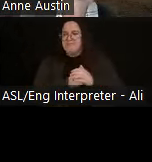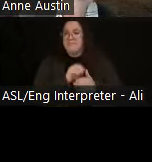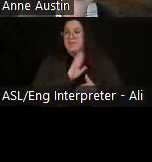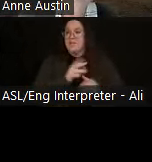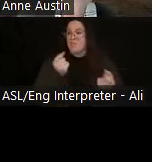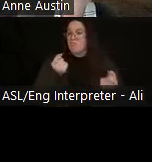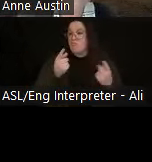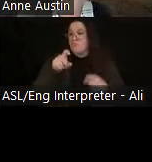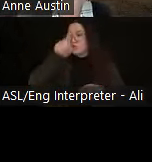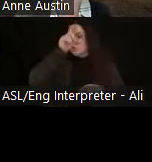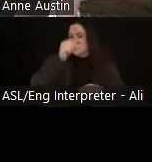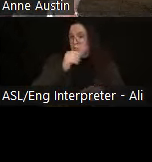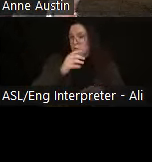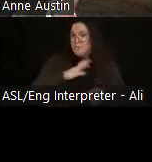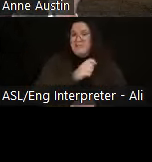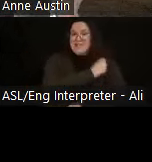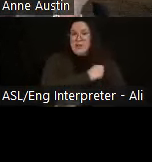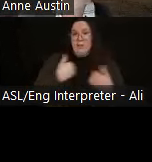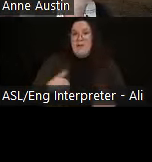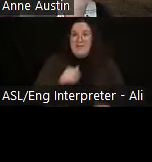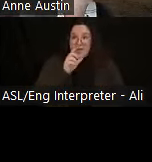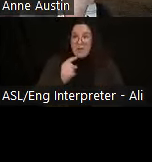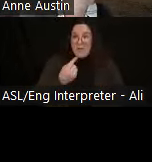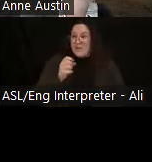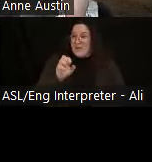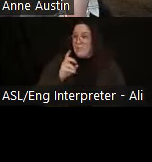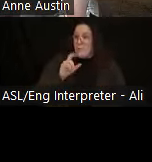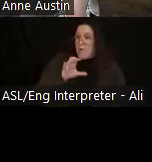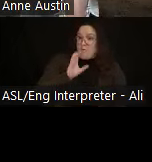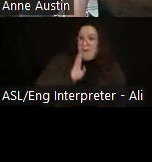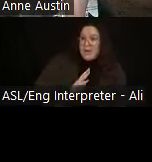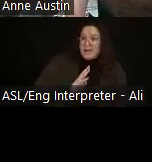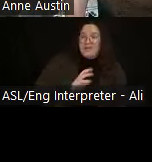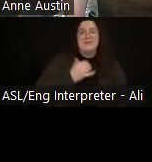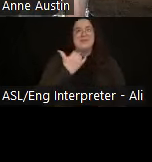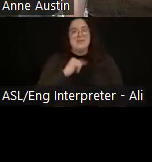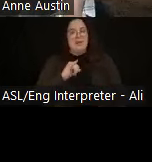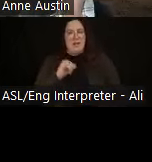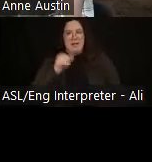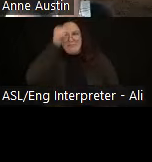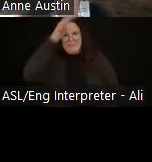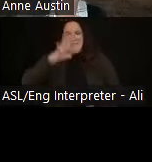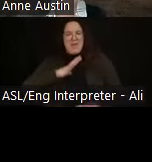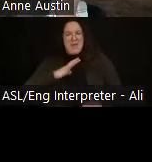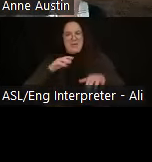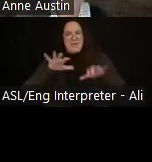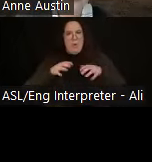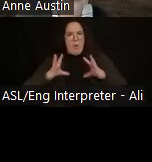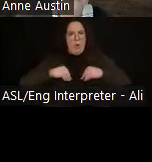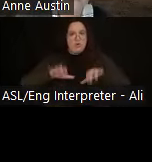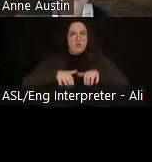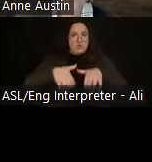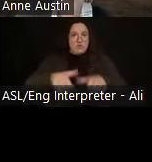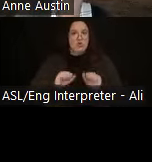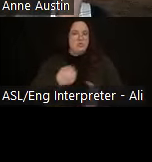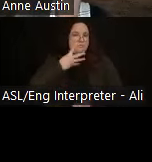women's tattooed bodies as not only erotic, but also consumable for the male tomb owner, either as a figurine or as a